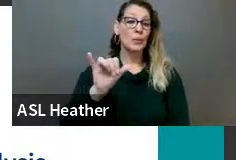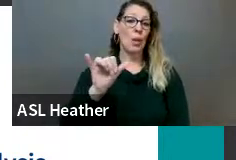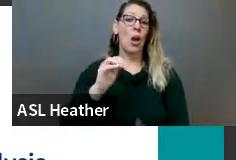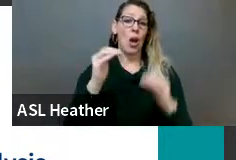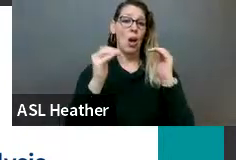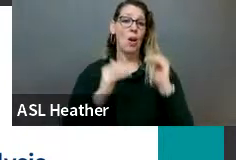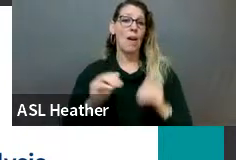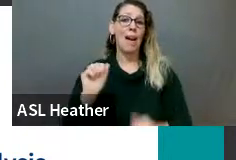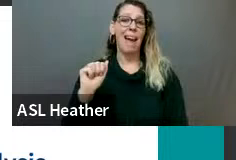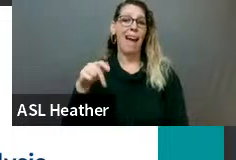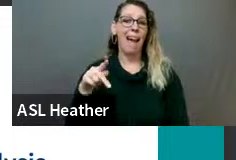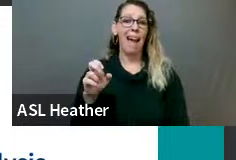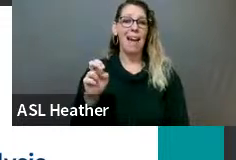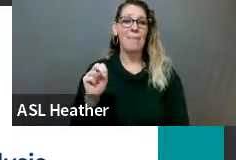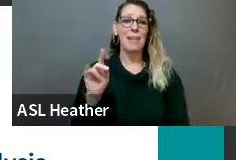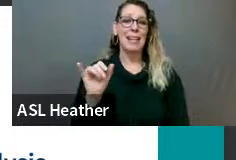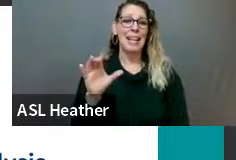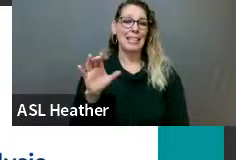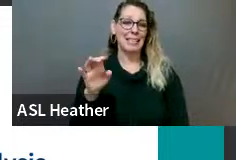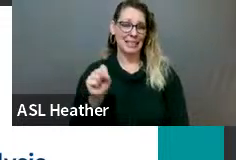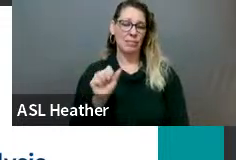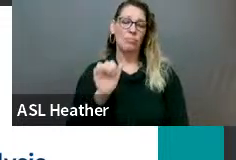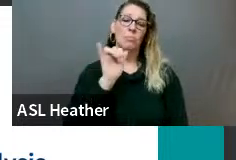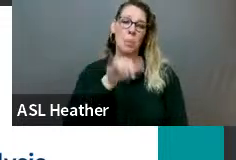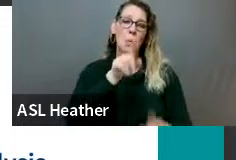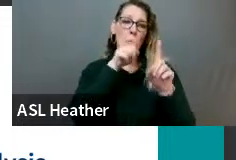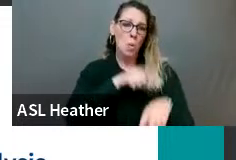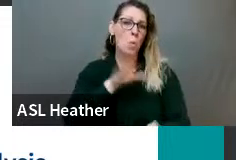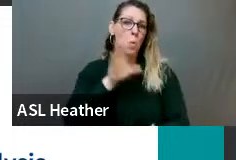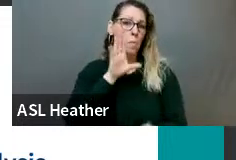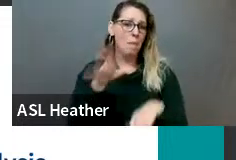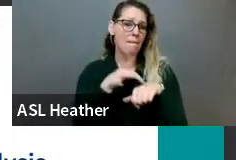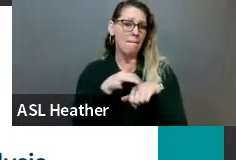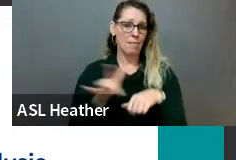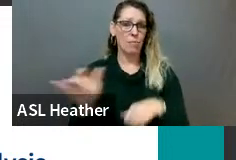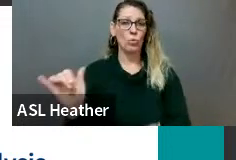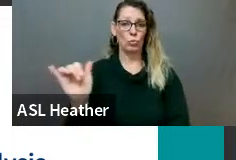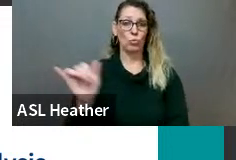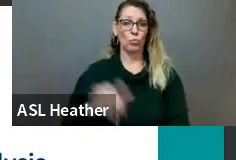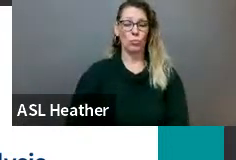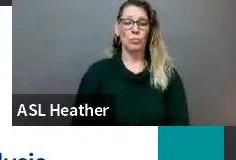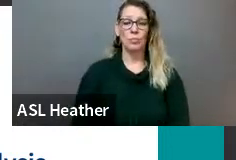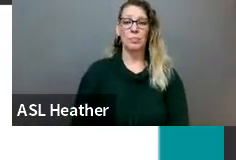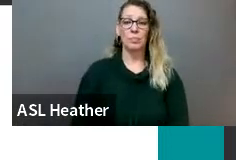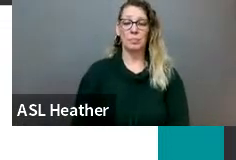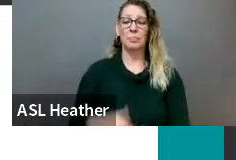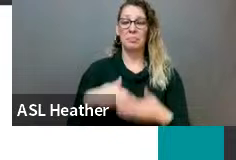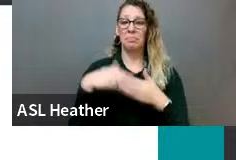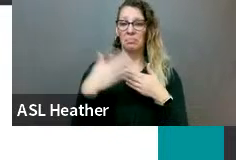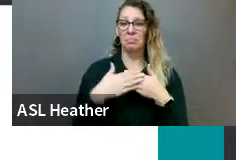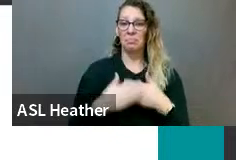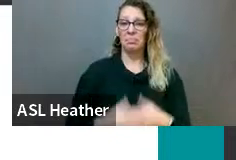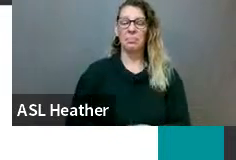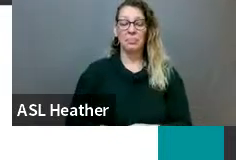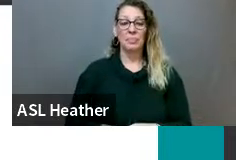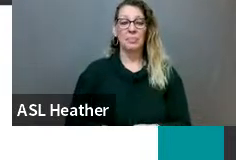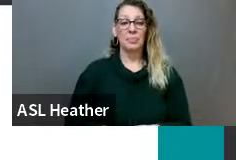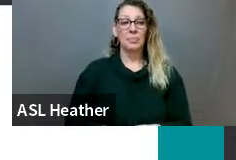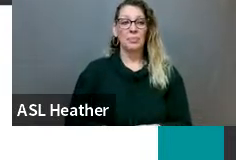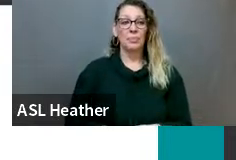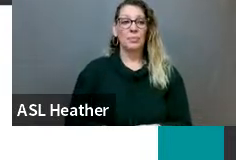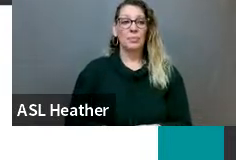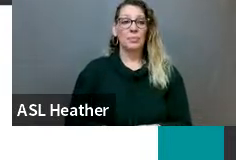appendices, and those technical reports will be available as well. So next slide, please.